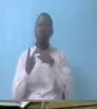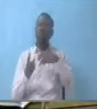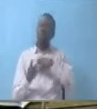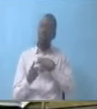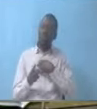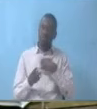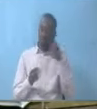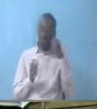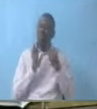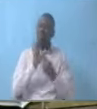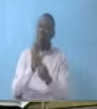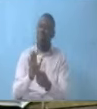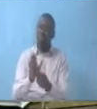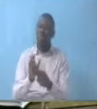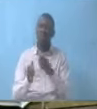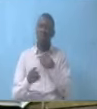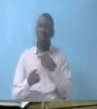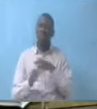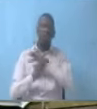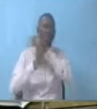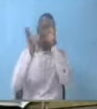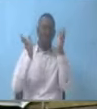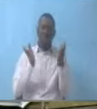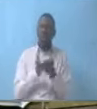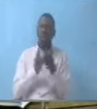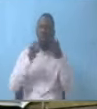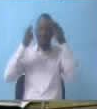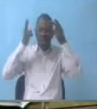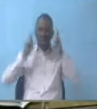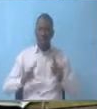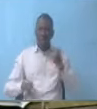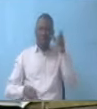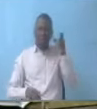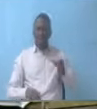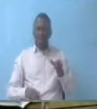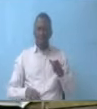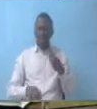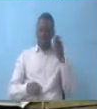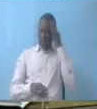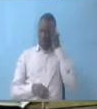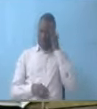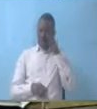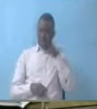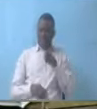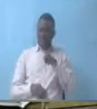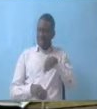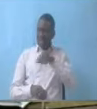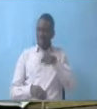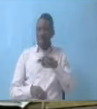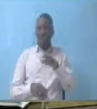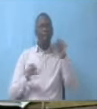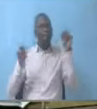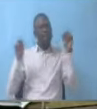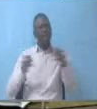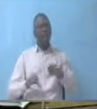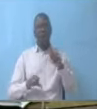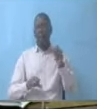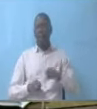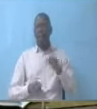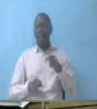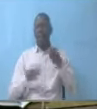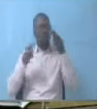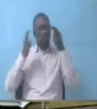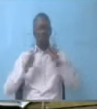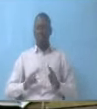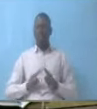obvious to all lawyers that these were bad laws. Not just at the implementation stage,